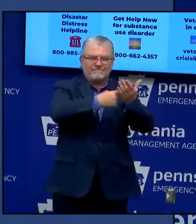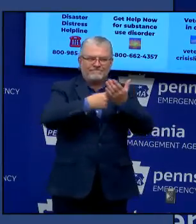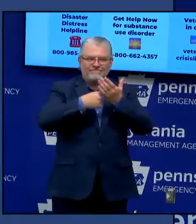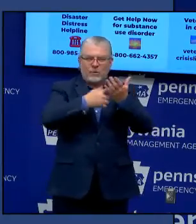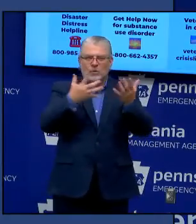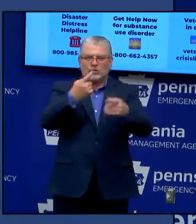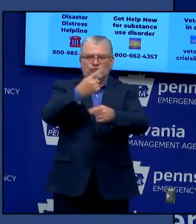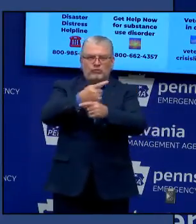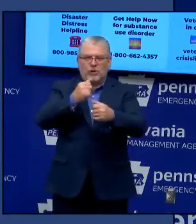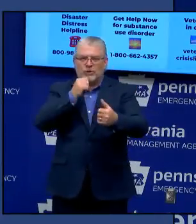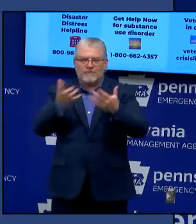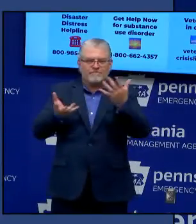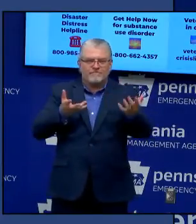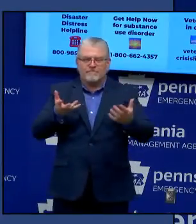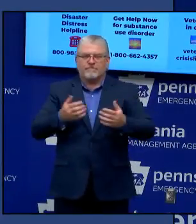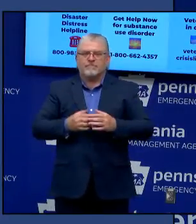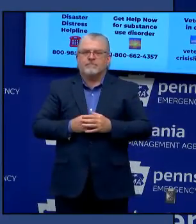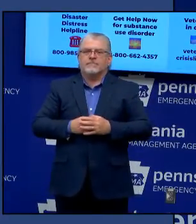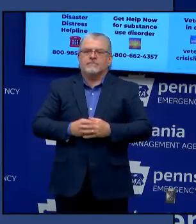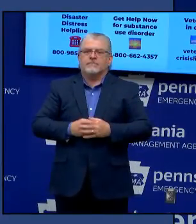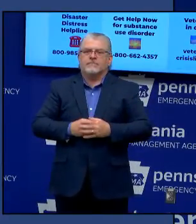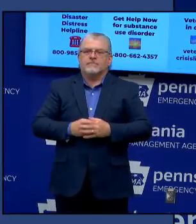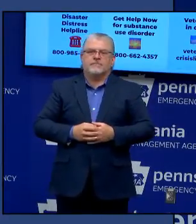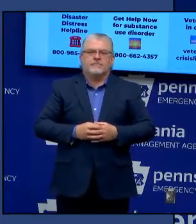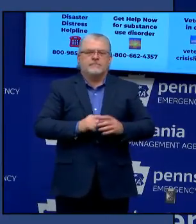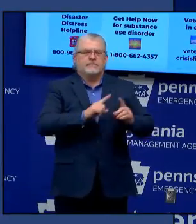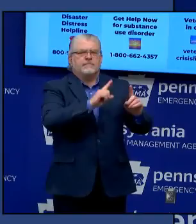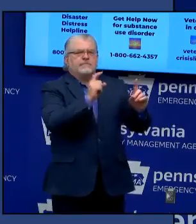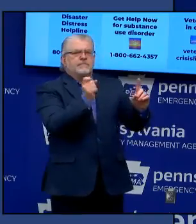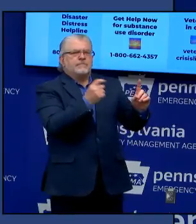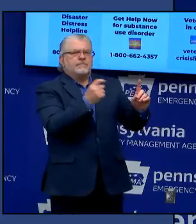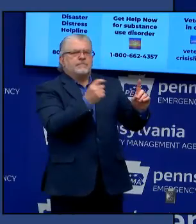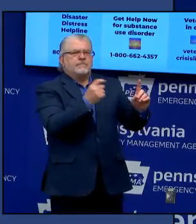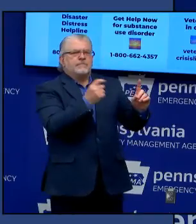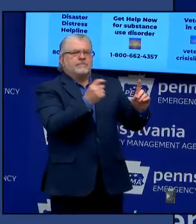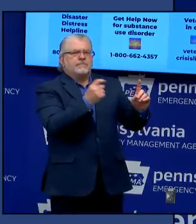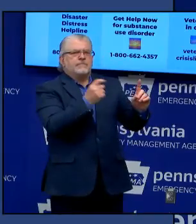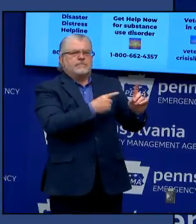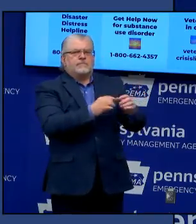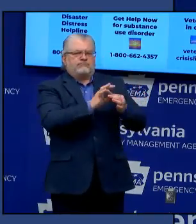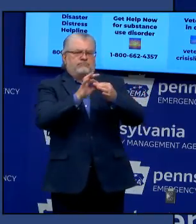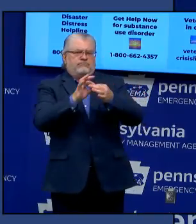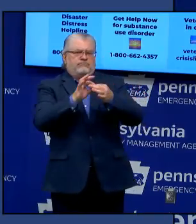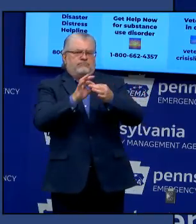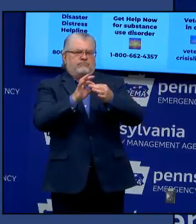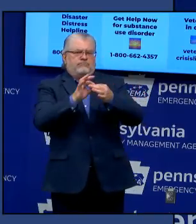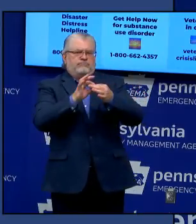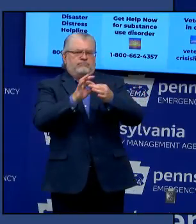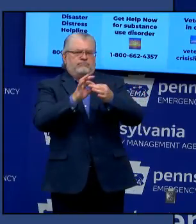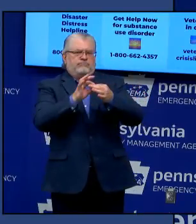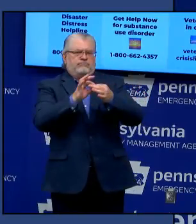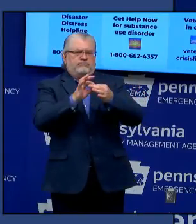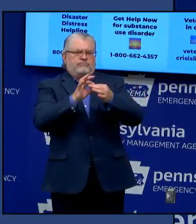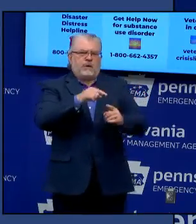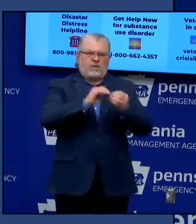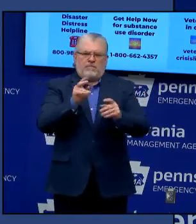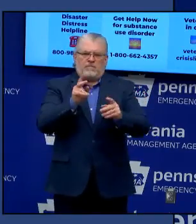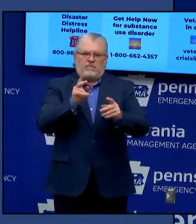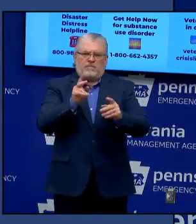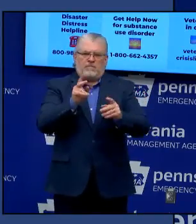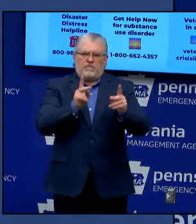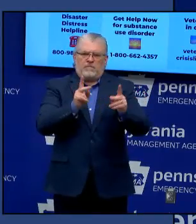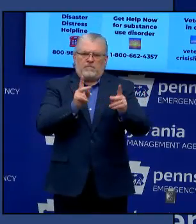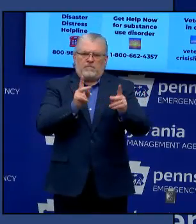have a question from WJAC about cases in our state correctional facilities. For counties that house